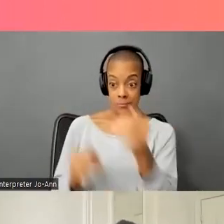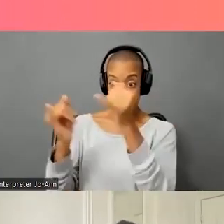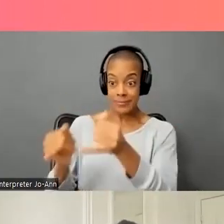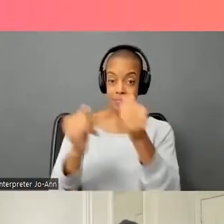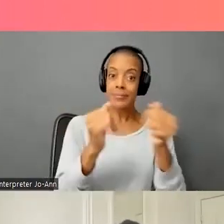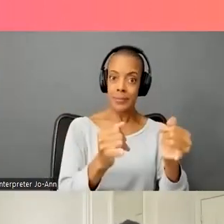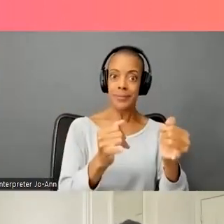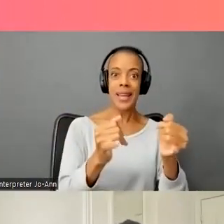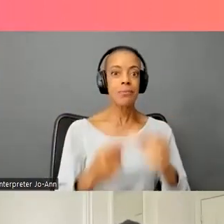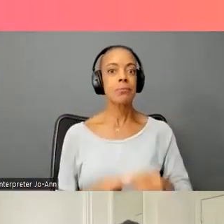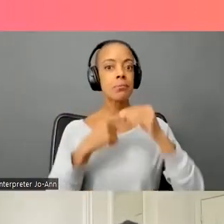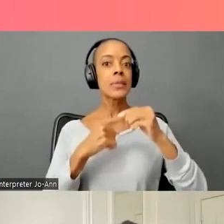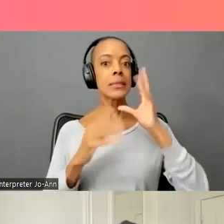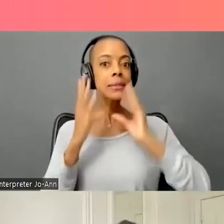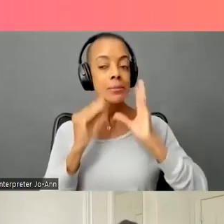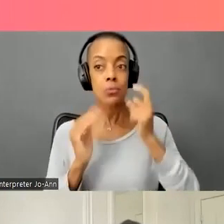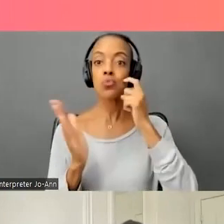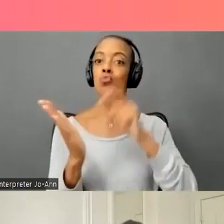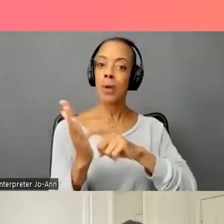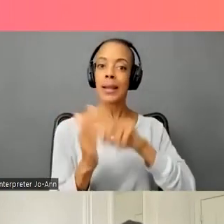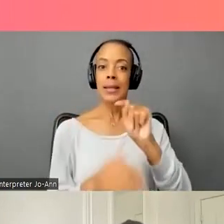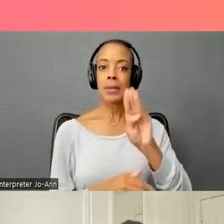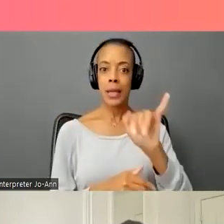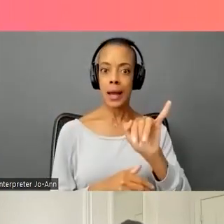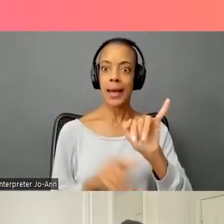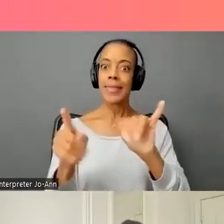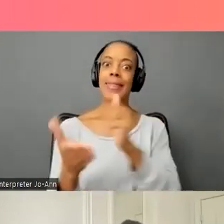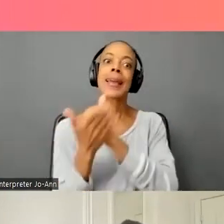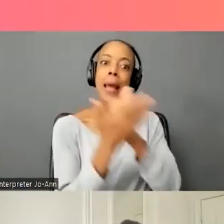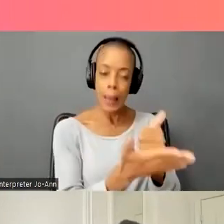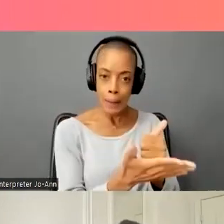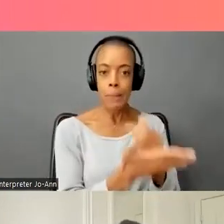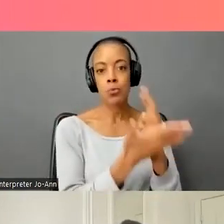placed to actually recognize a TBI and then aid in its rehabilitation.